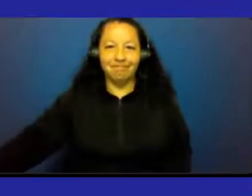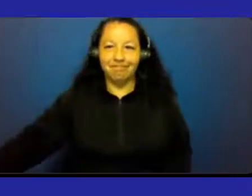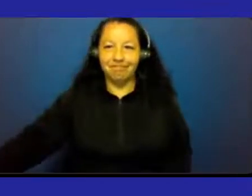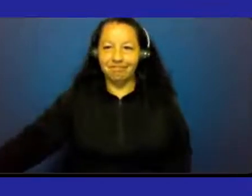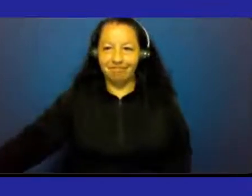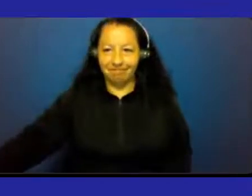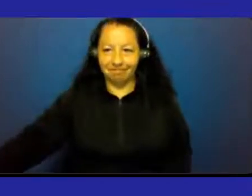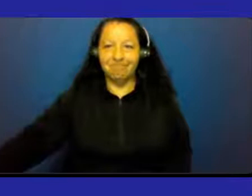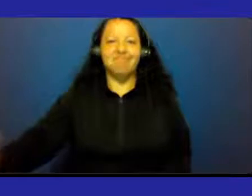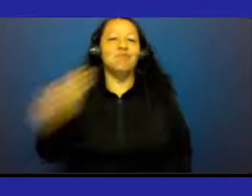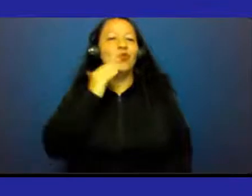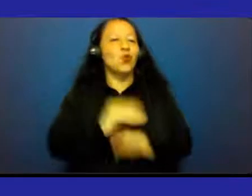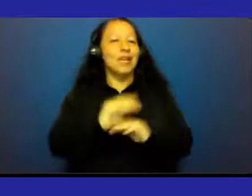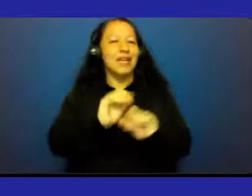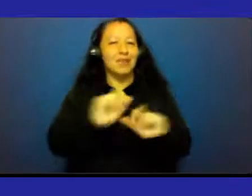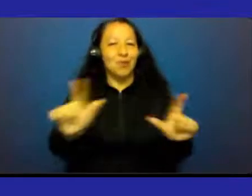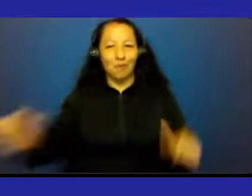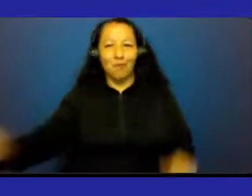Good evening, everybody.